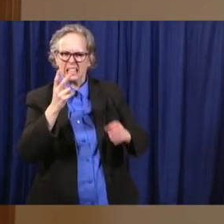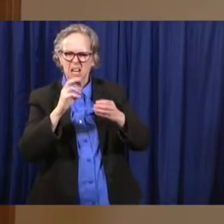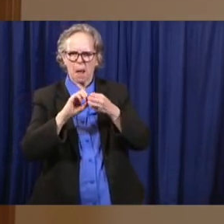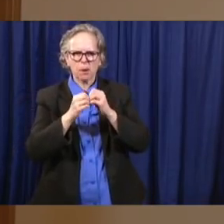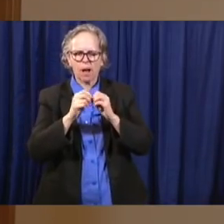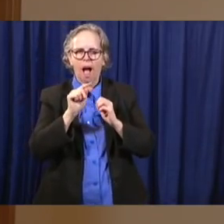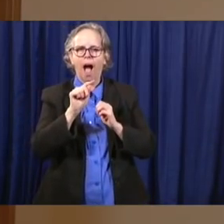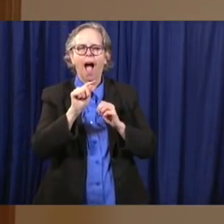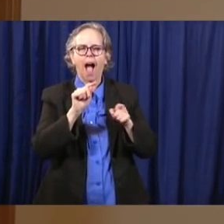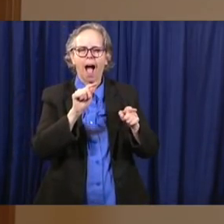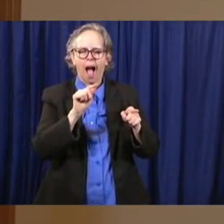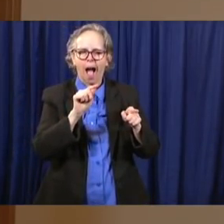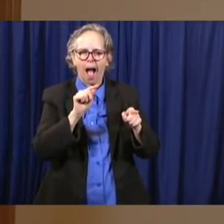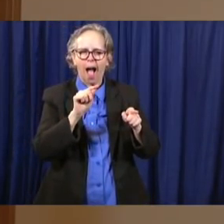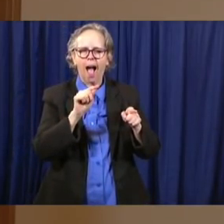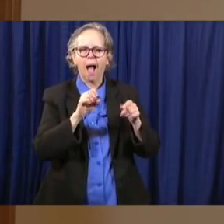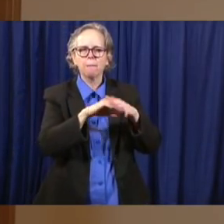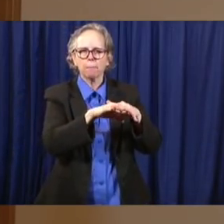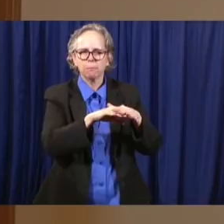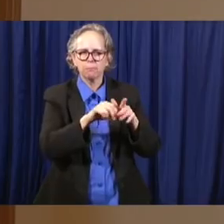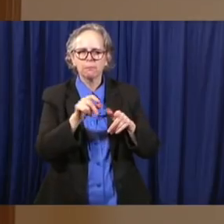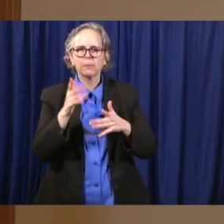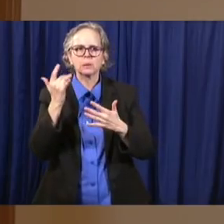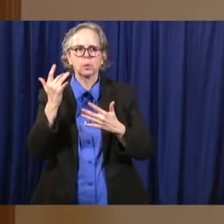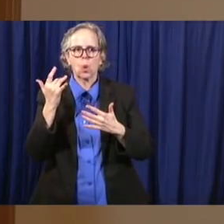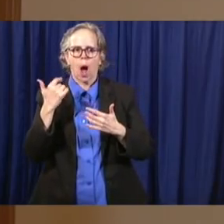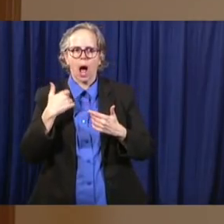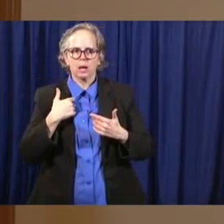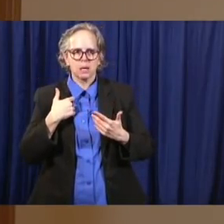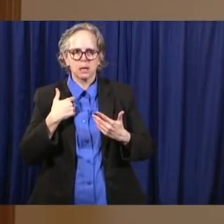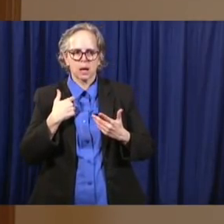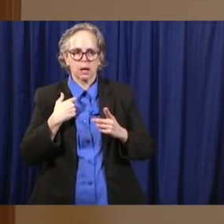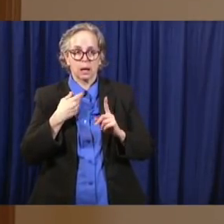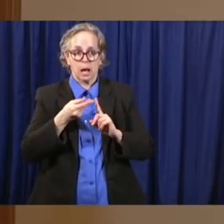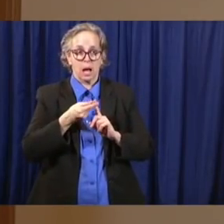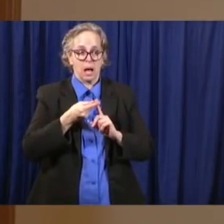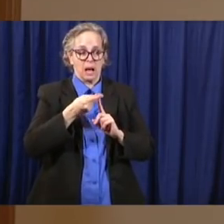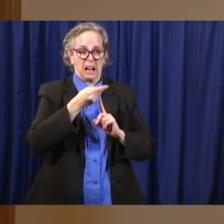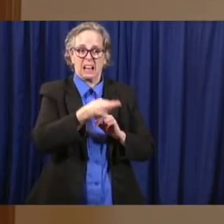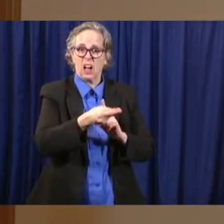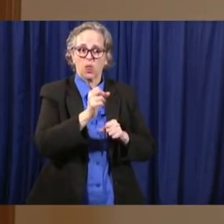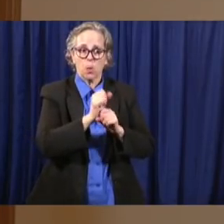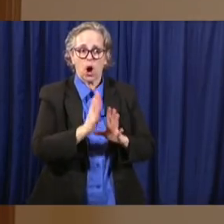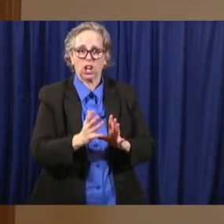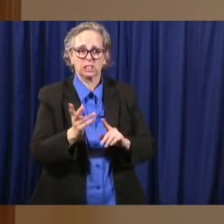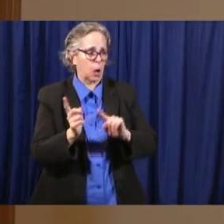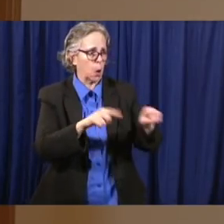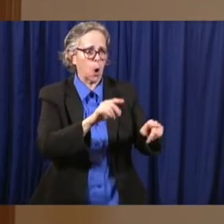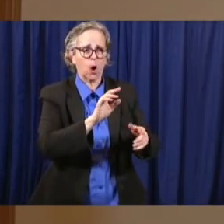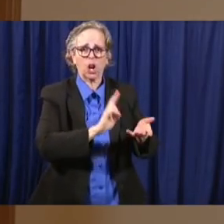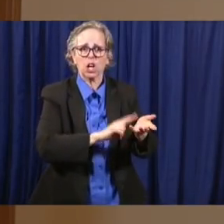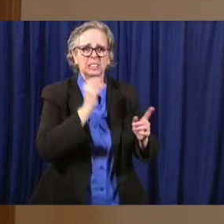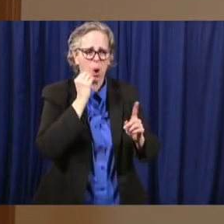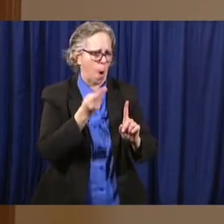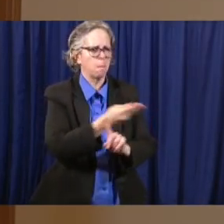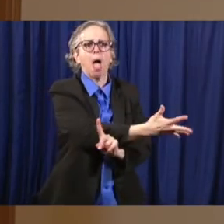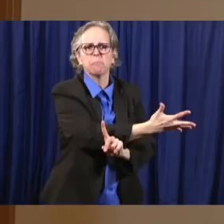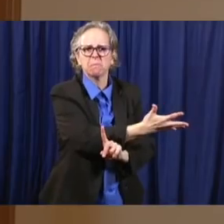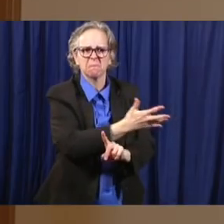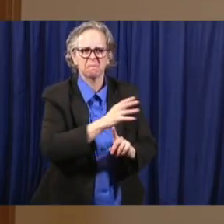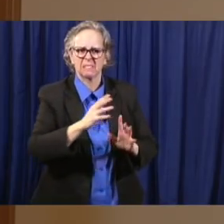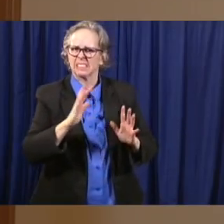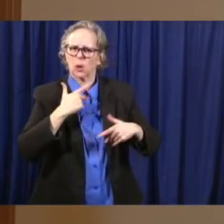not spreading it to the workers in these settings who have to go in and come home. So everything we're doing is helping protect our most